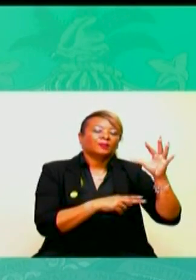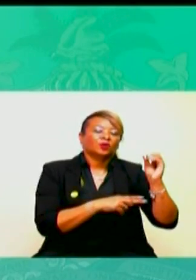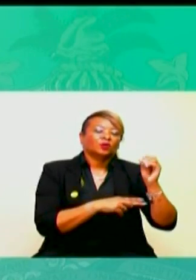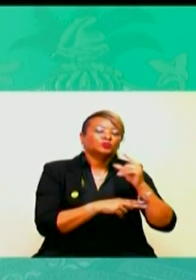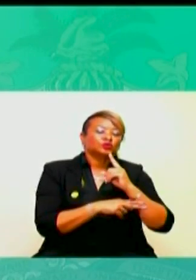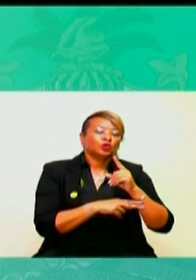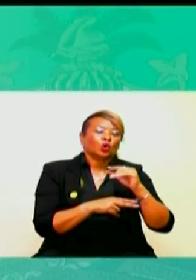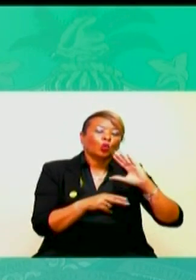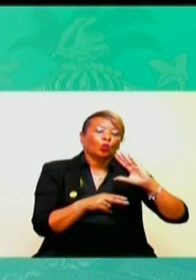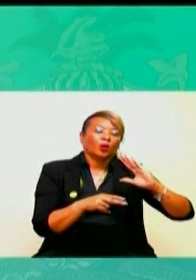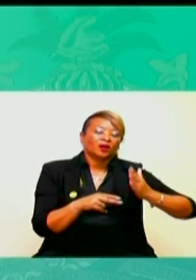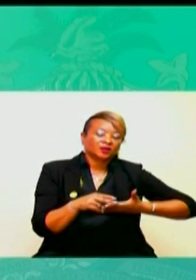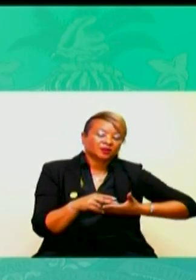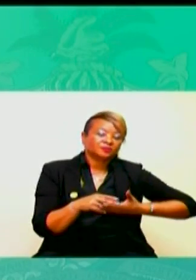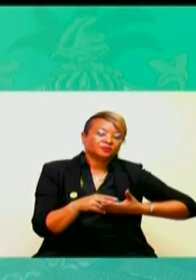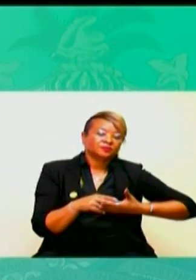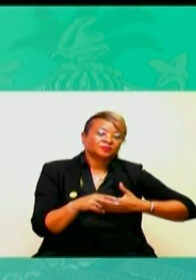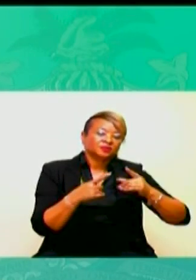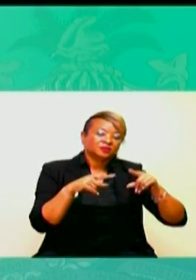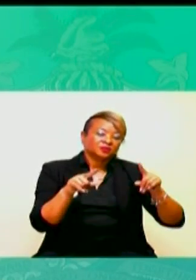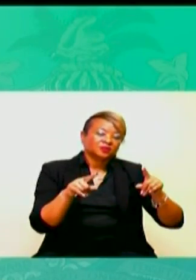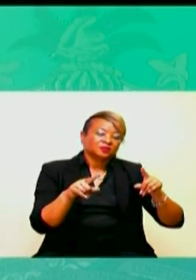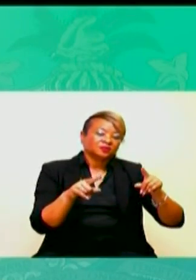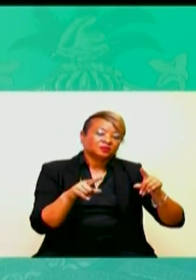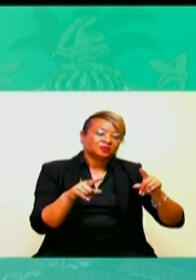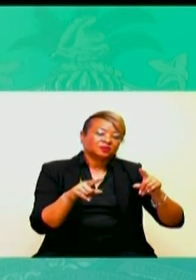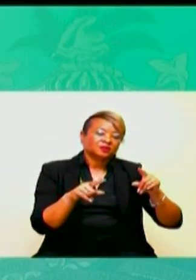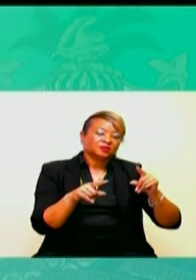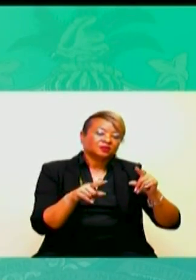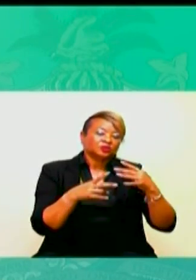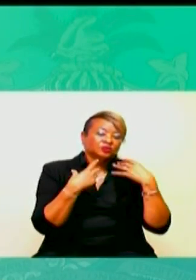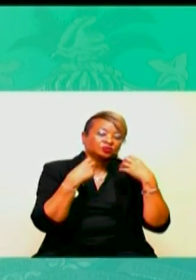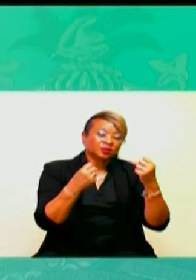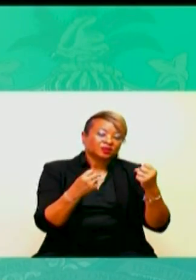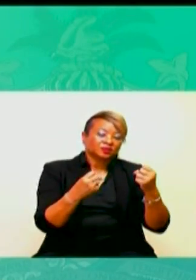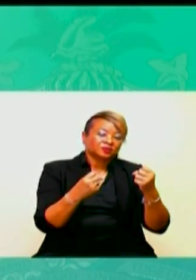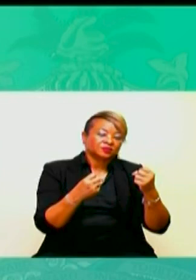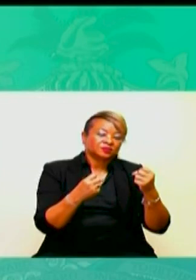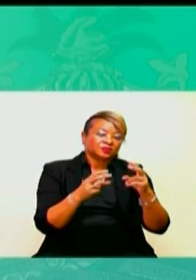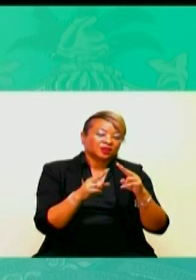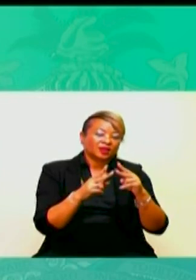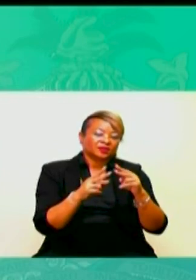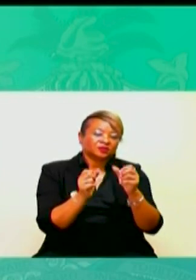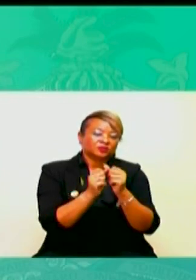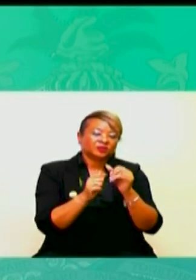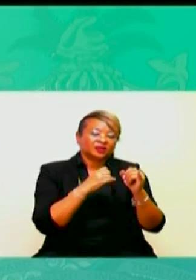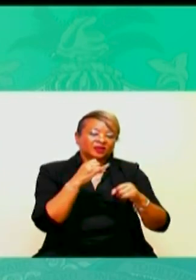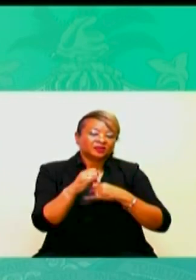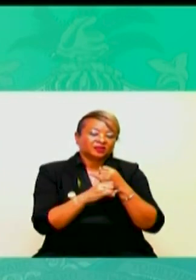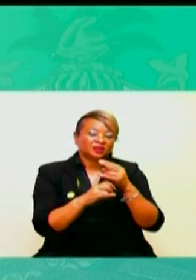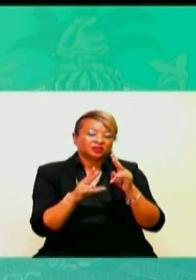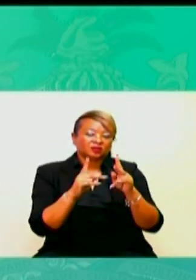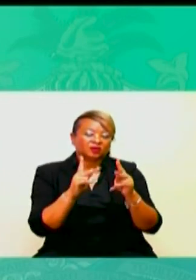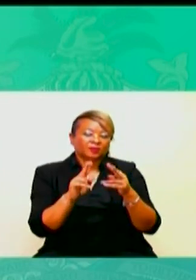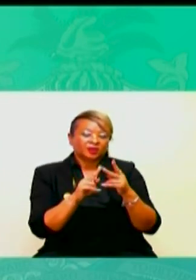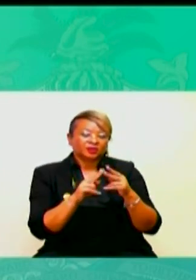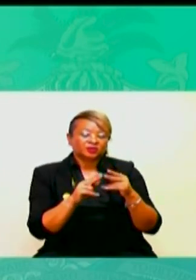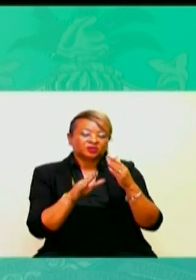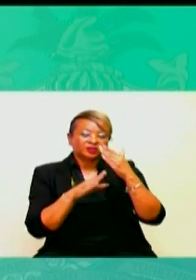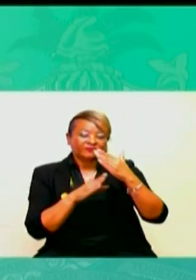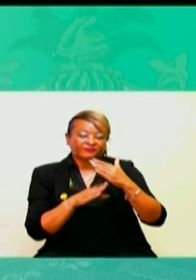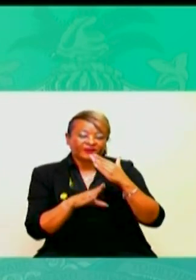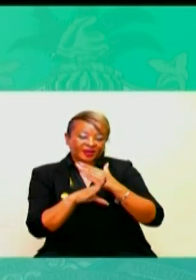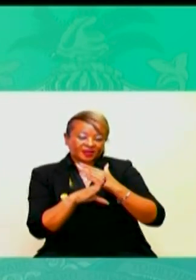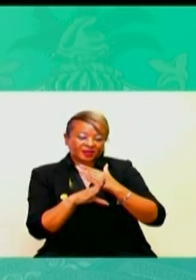sure, welcomes the step that the government has taken to strengthen its alliance with international partners to defend our borders and